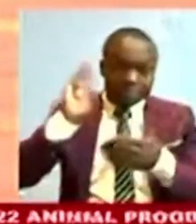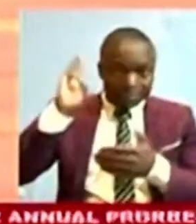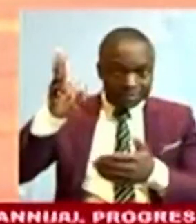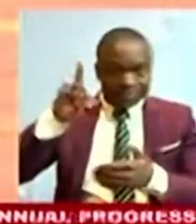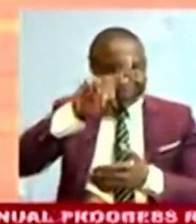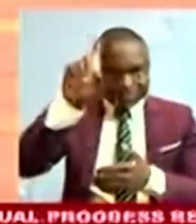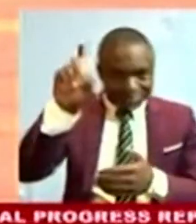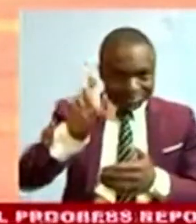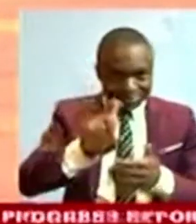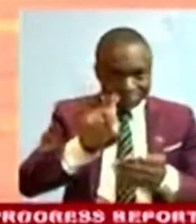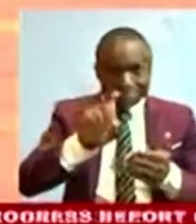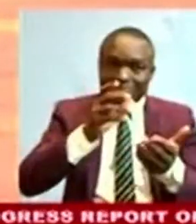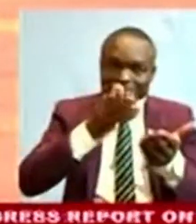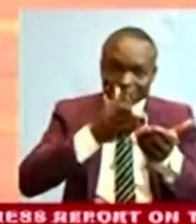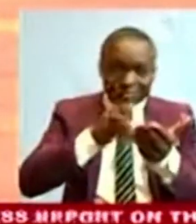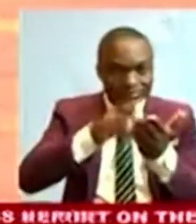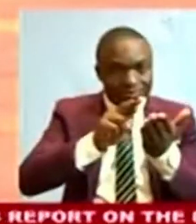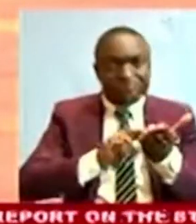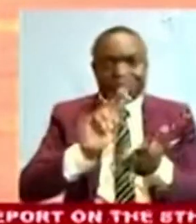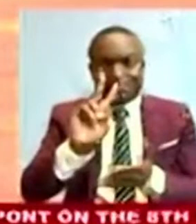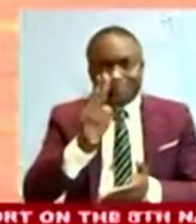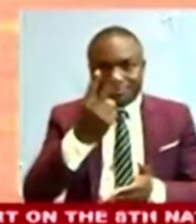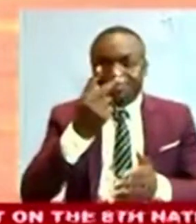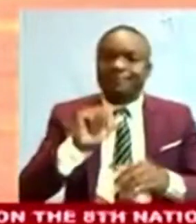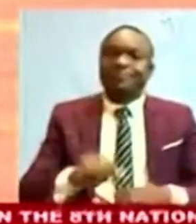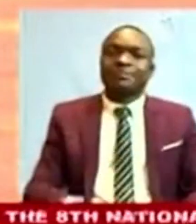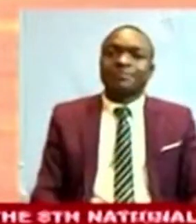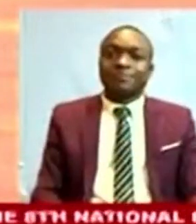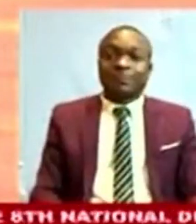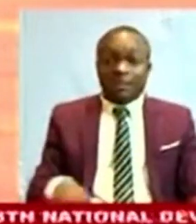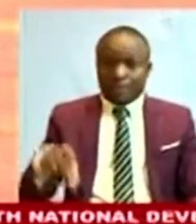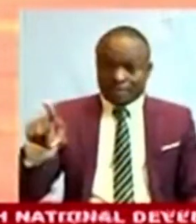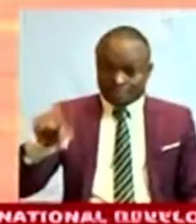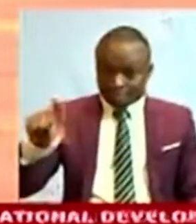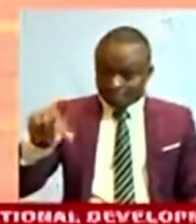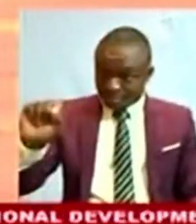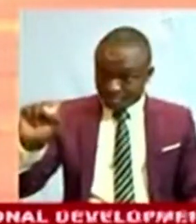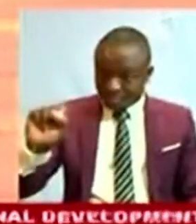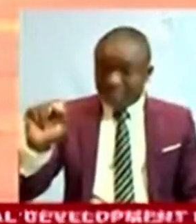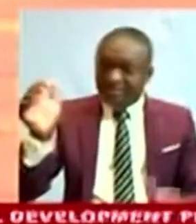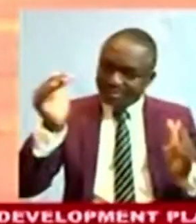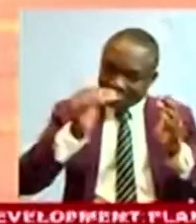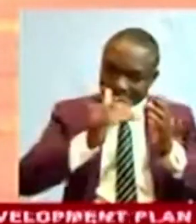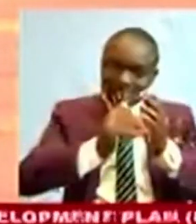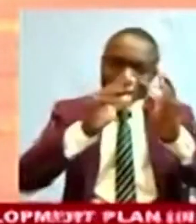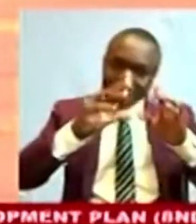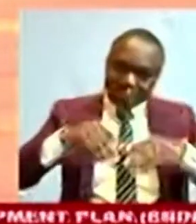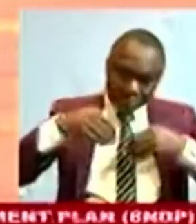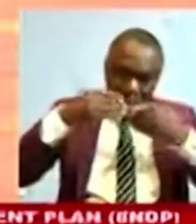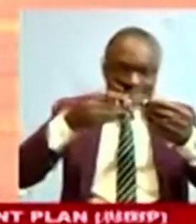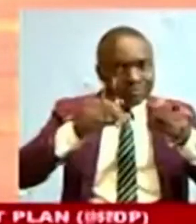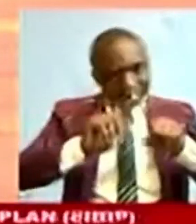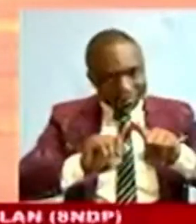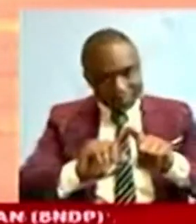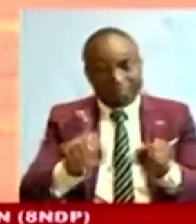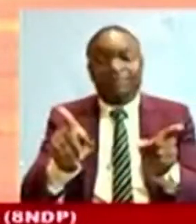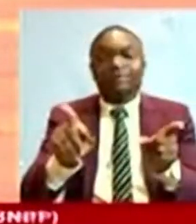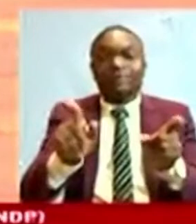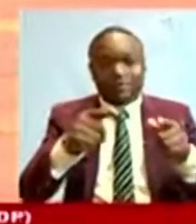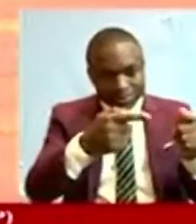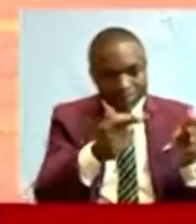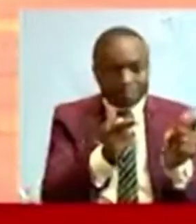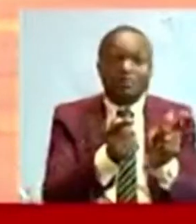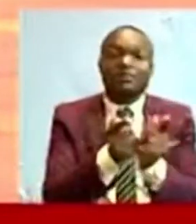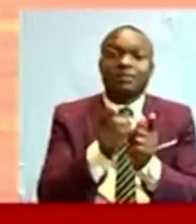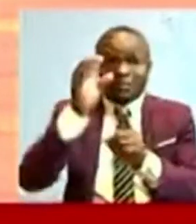this report. Secondly, the PS has again given a different set of output targets,